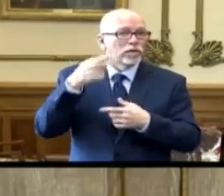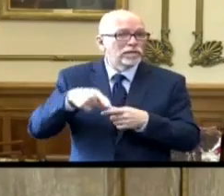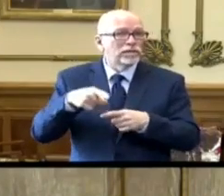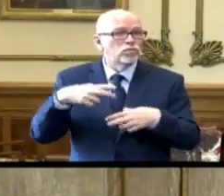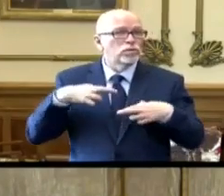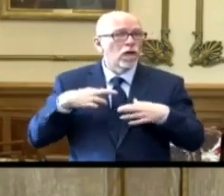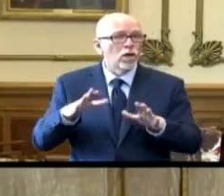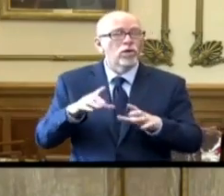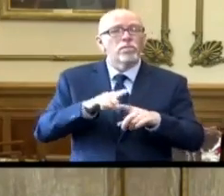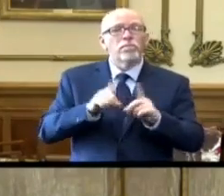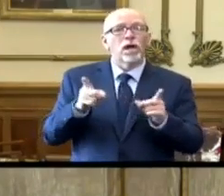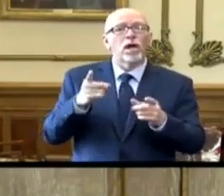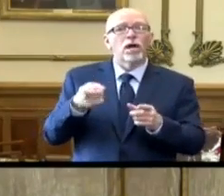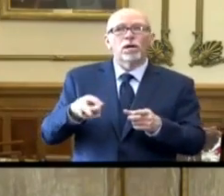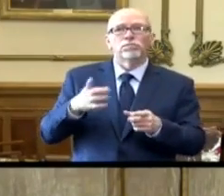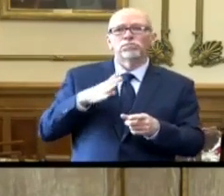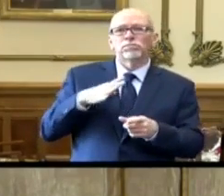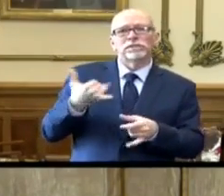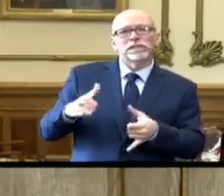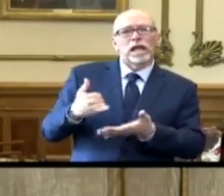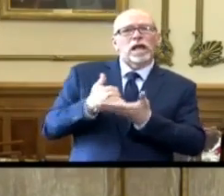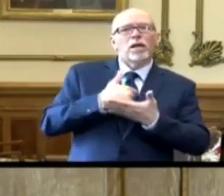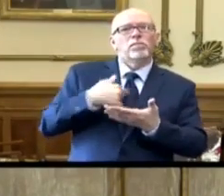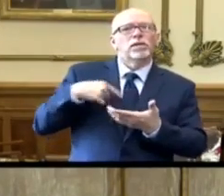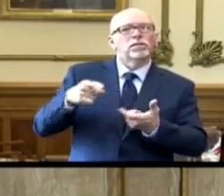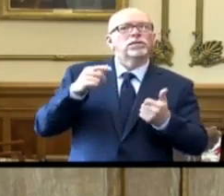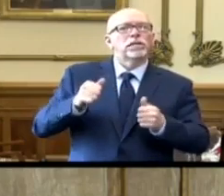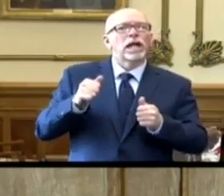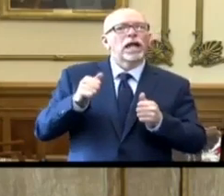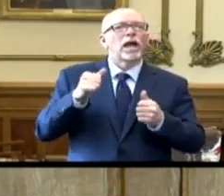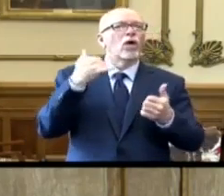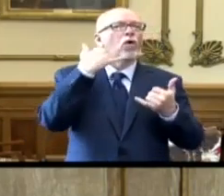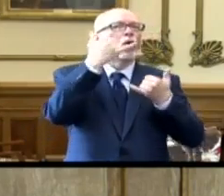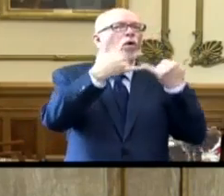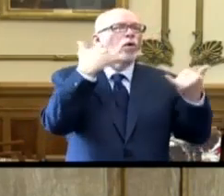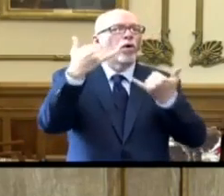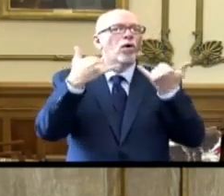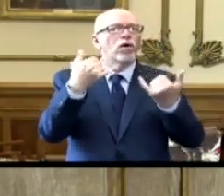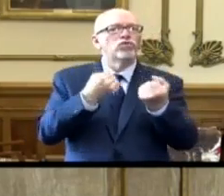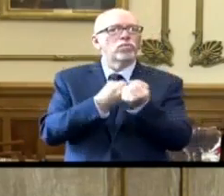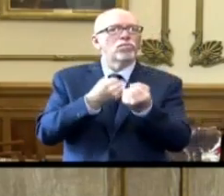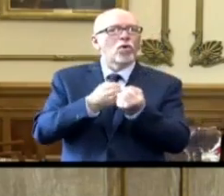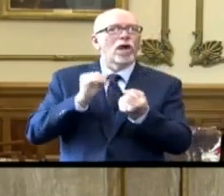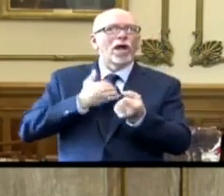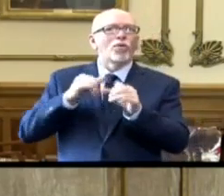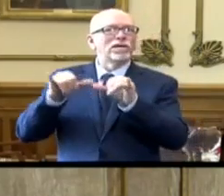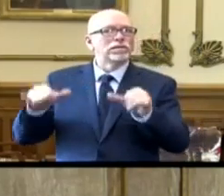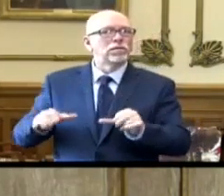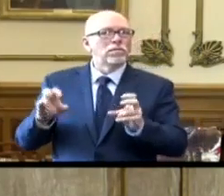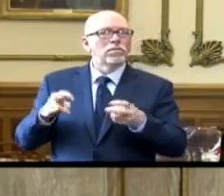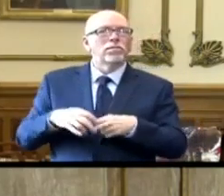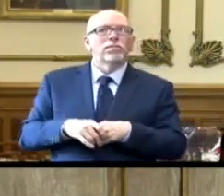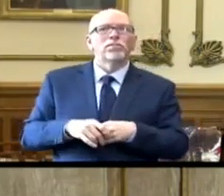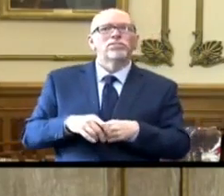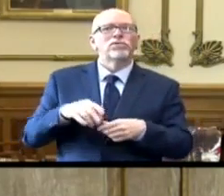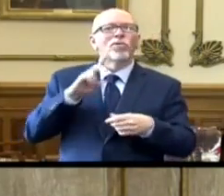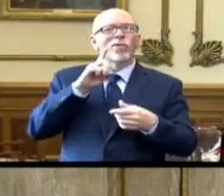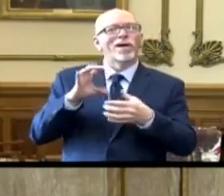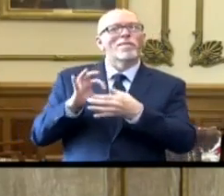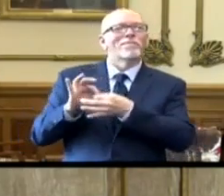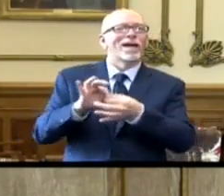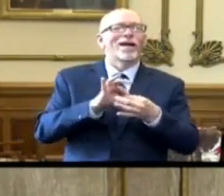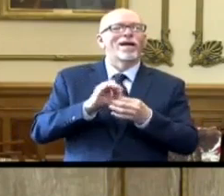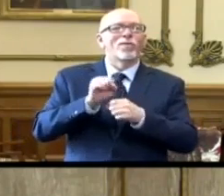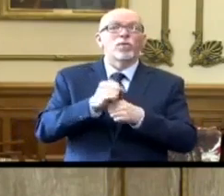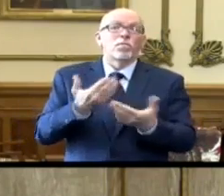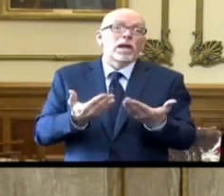great to be associated with us and actually taking some of these medical calls and supporting that. So it's going to be a combined work, and we